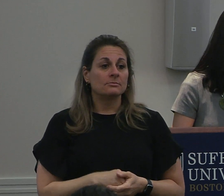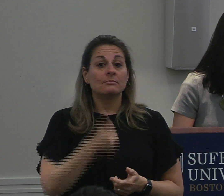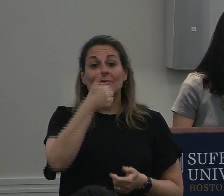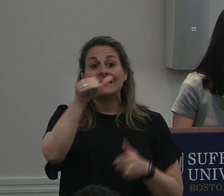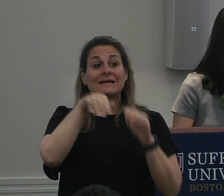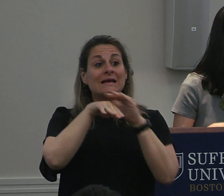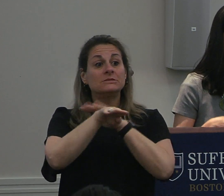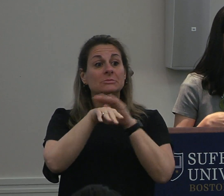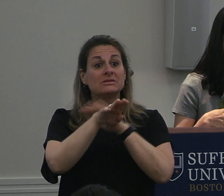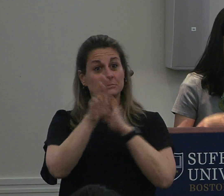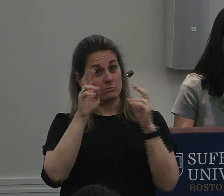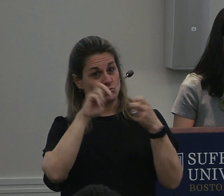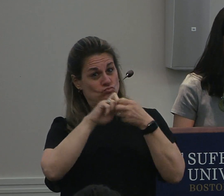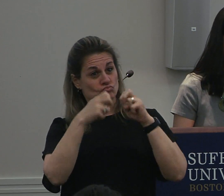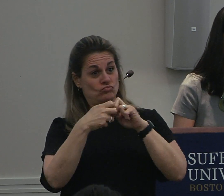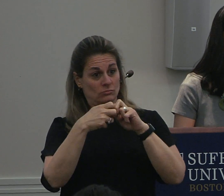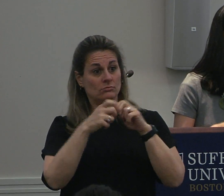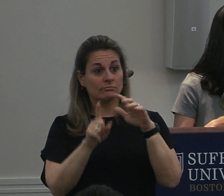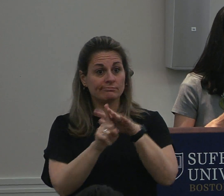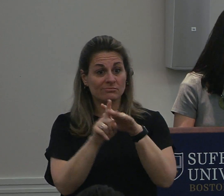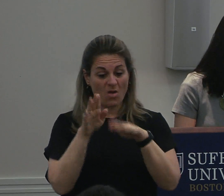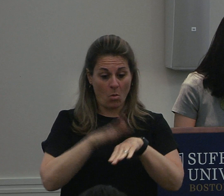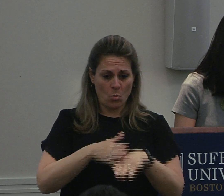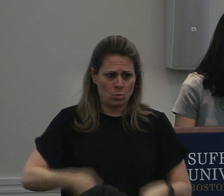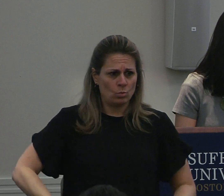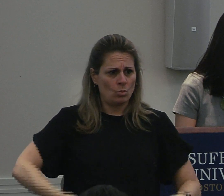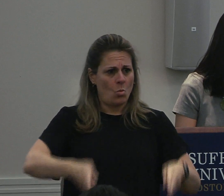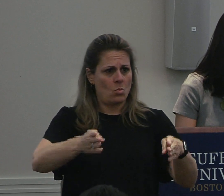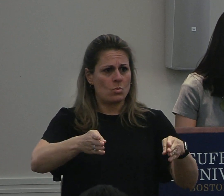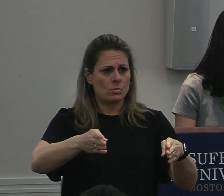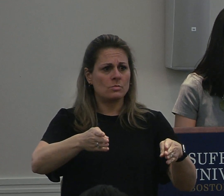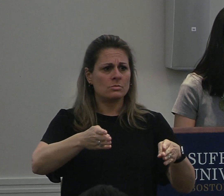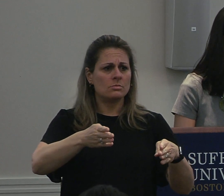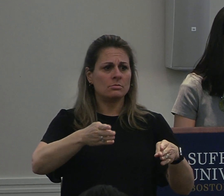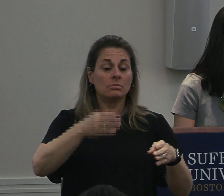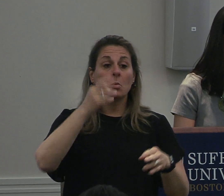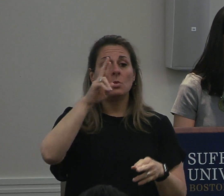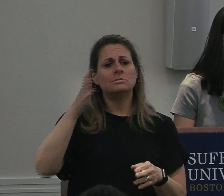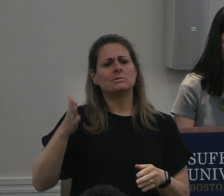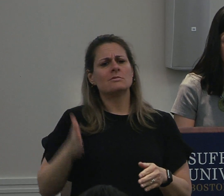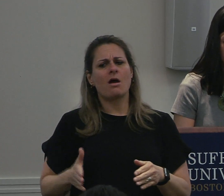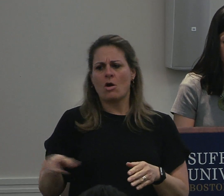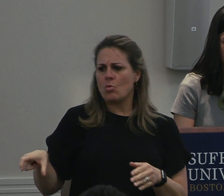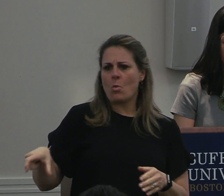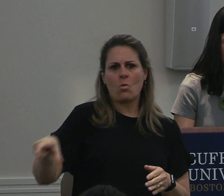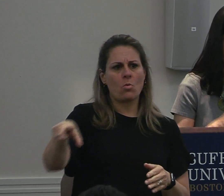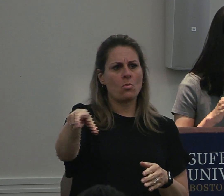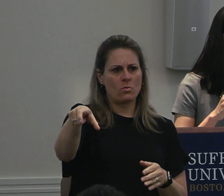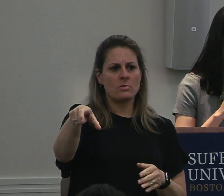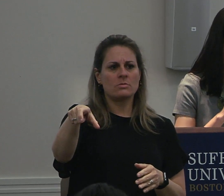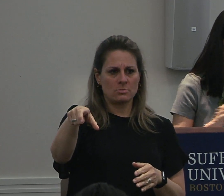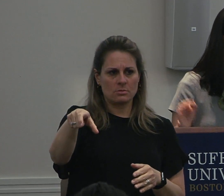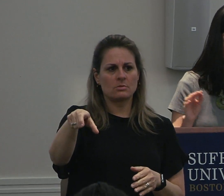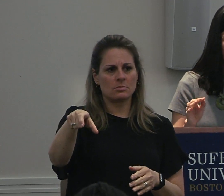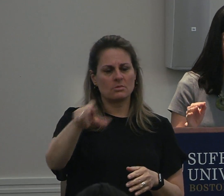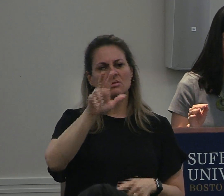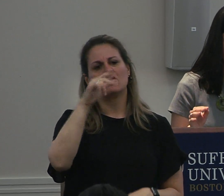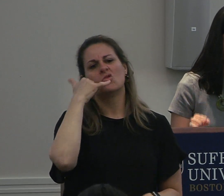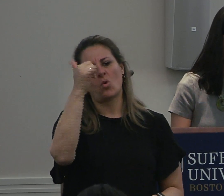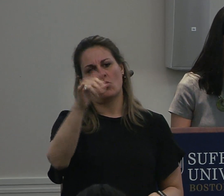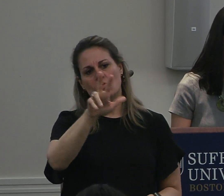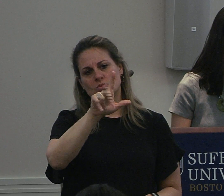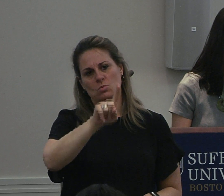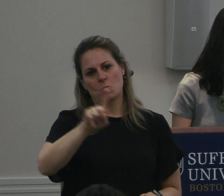especially on our roadways and sidewalks, you can submit through 311, and that will get right into